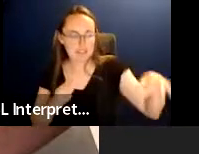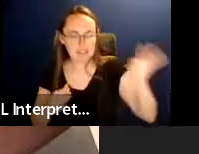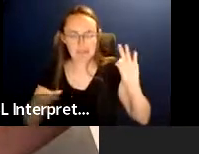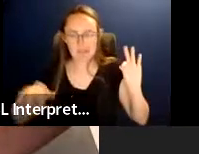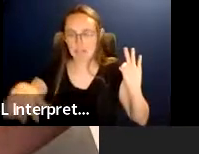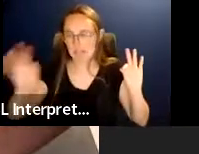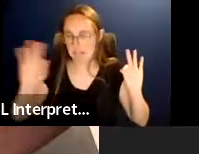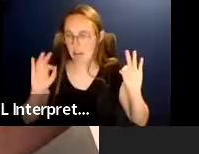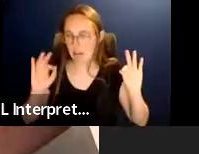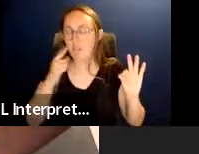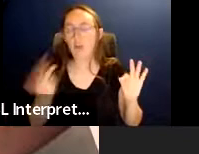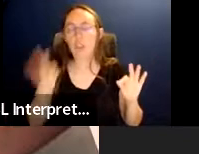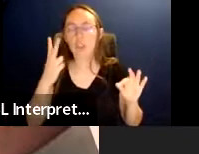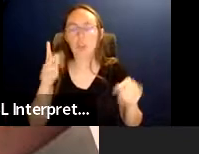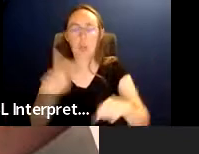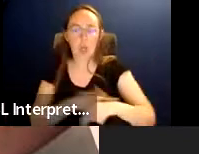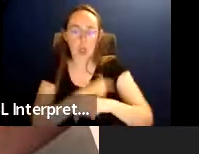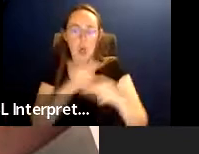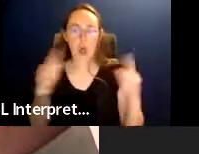long boards.